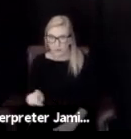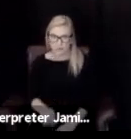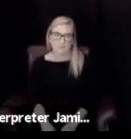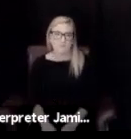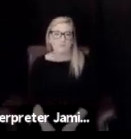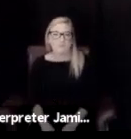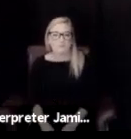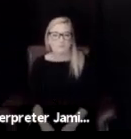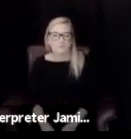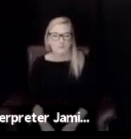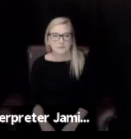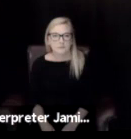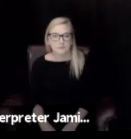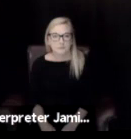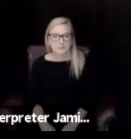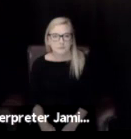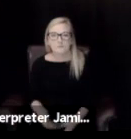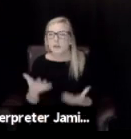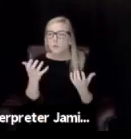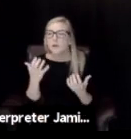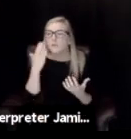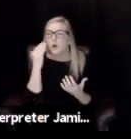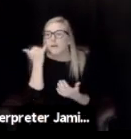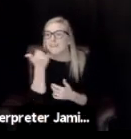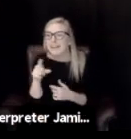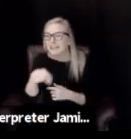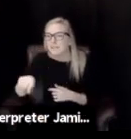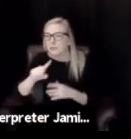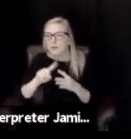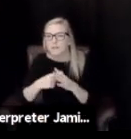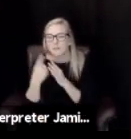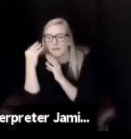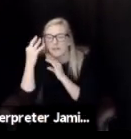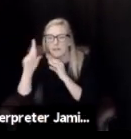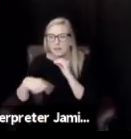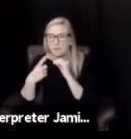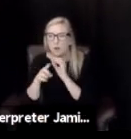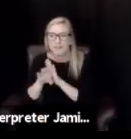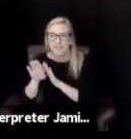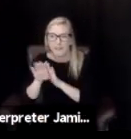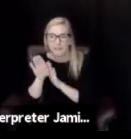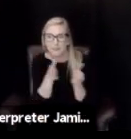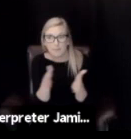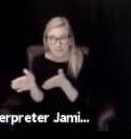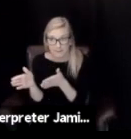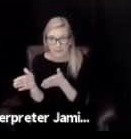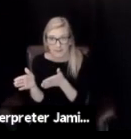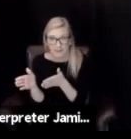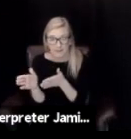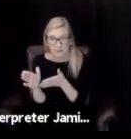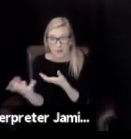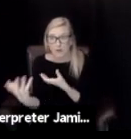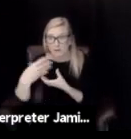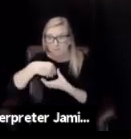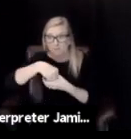I want to find out if any of you have started thinking about or developing a plan to